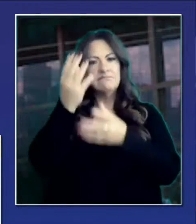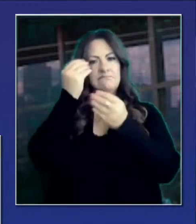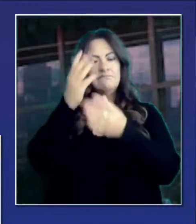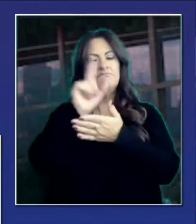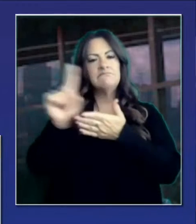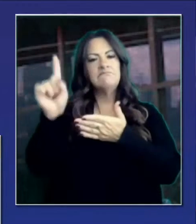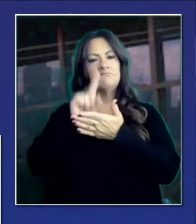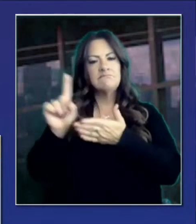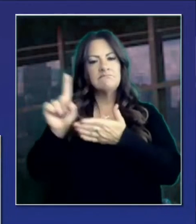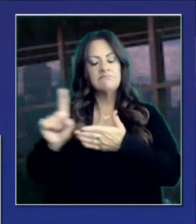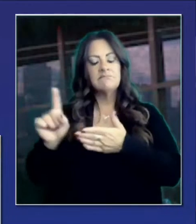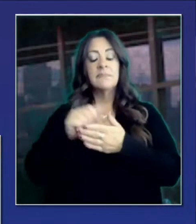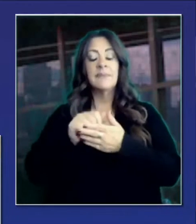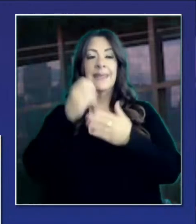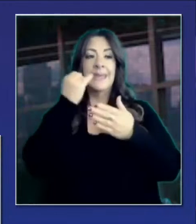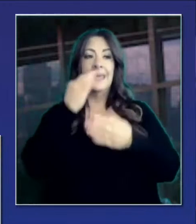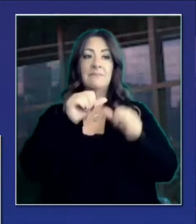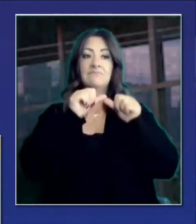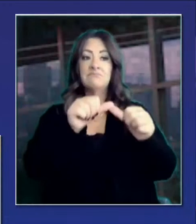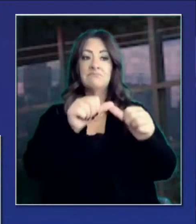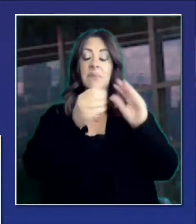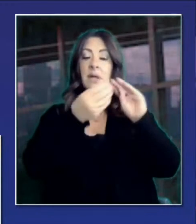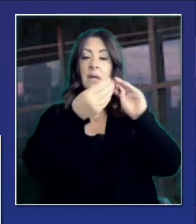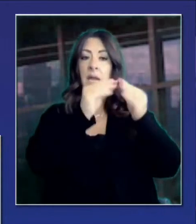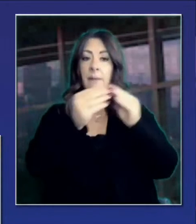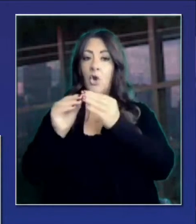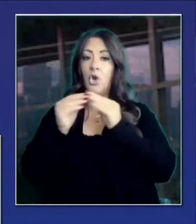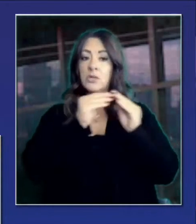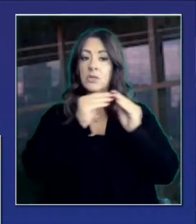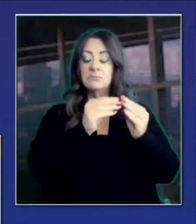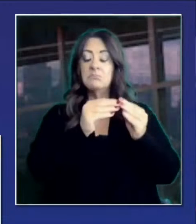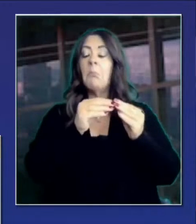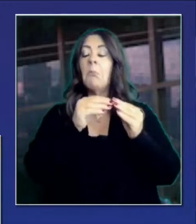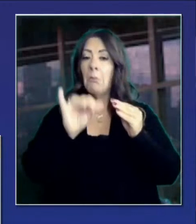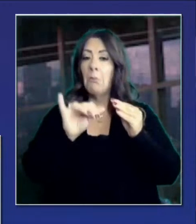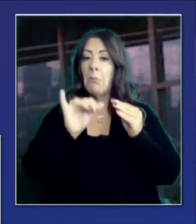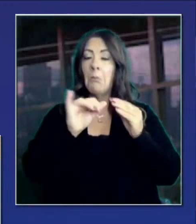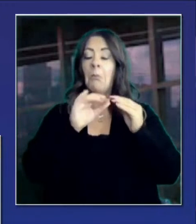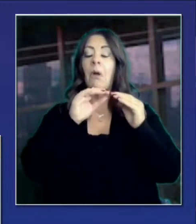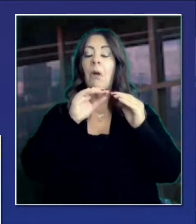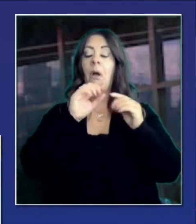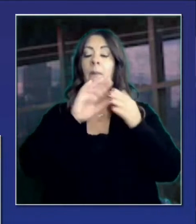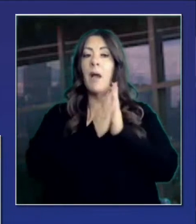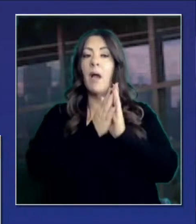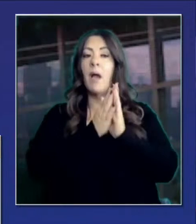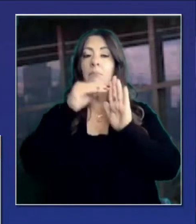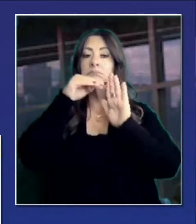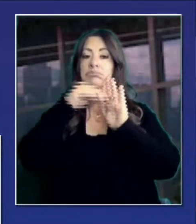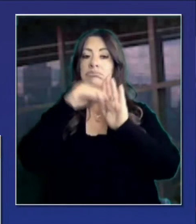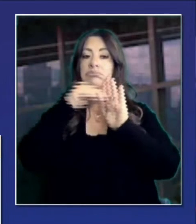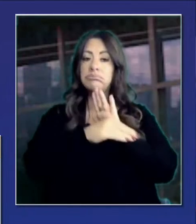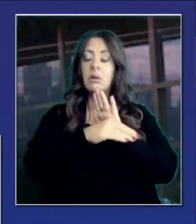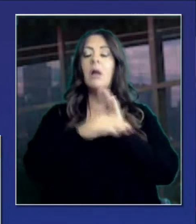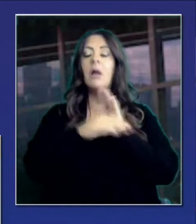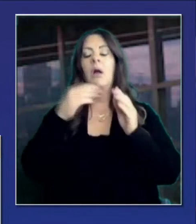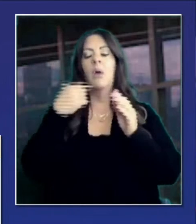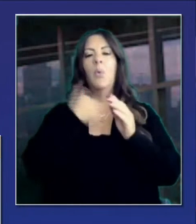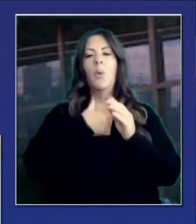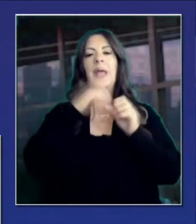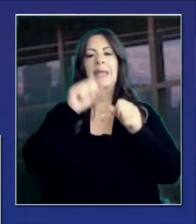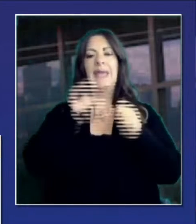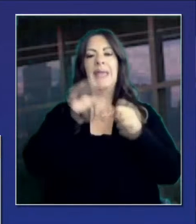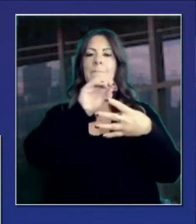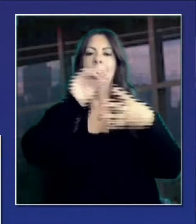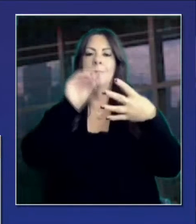these trend lines continue, that we'll be moving, we hope, quickly through tiers, again, based upon